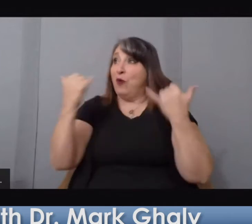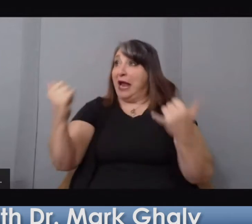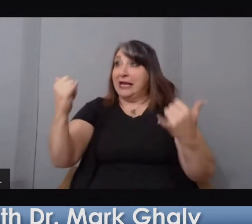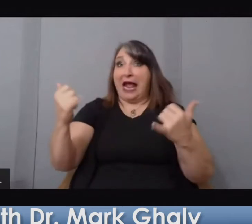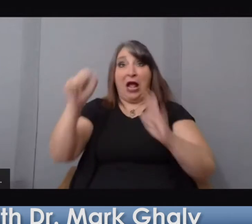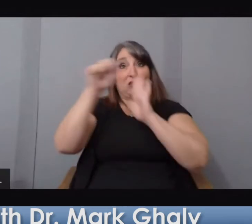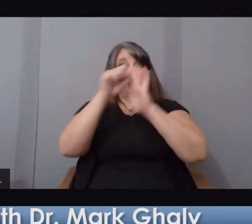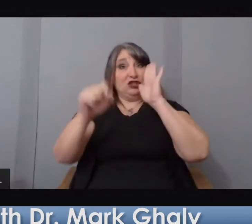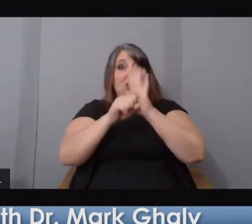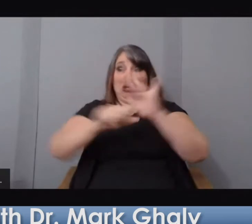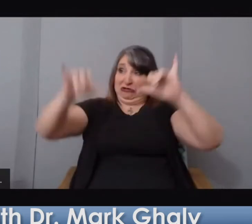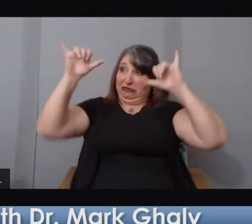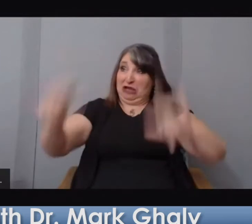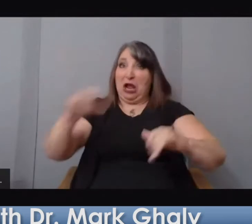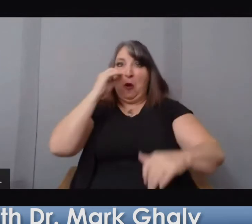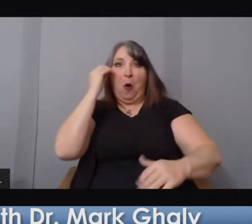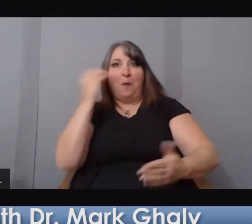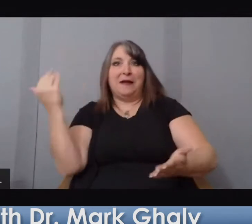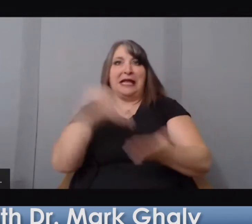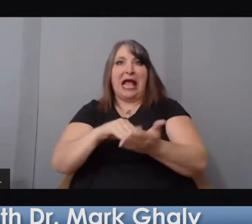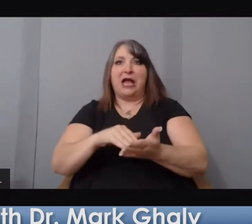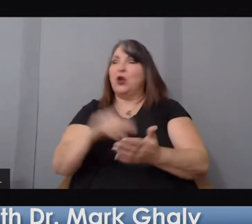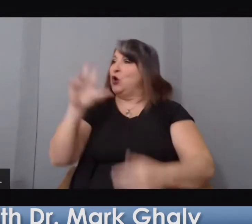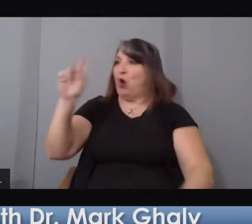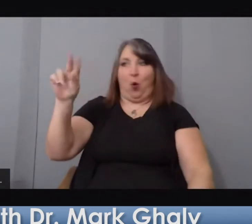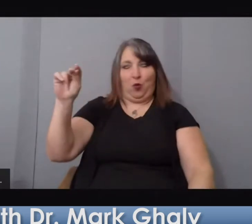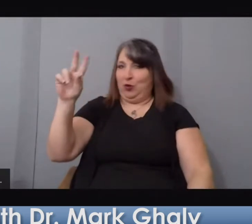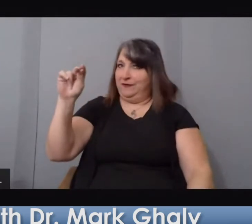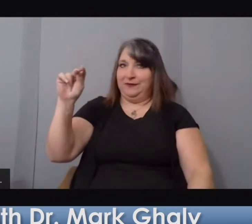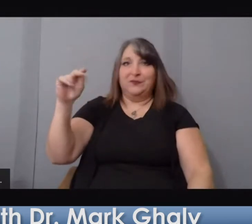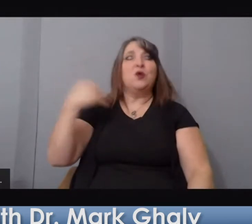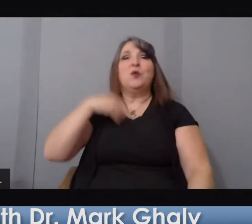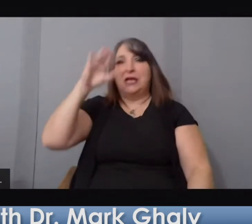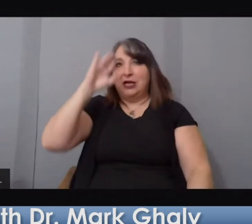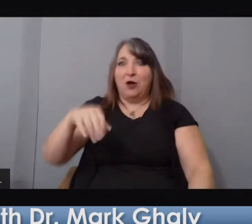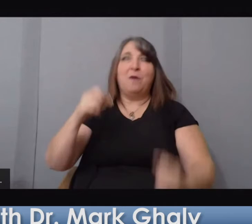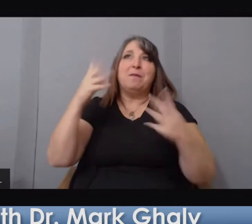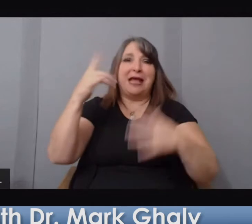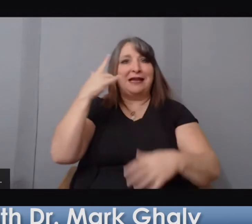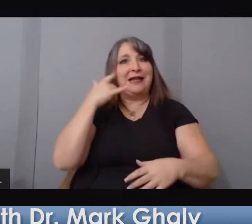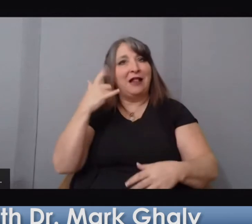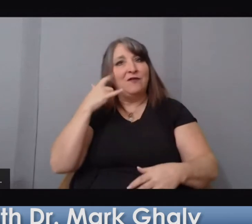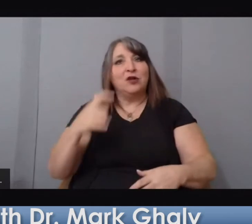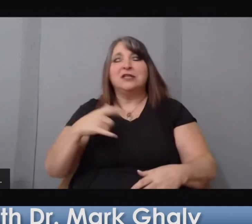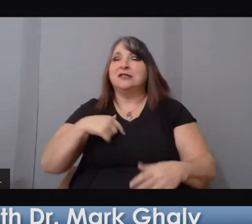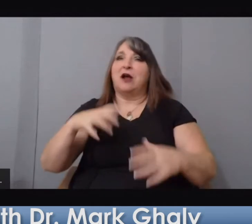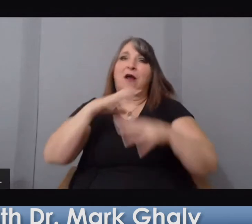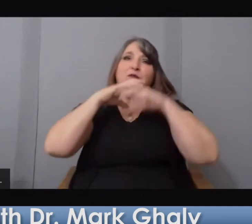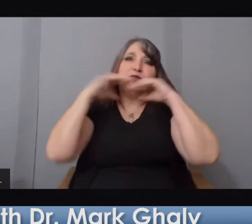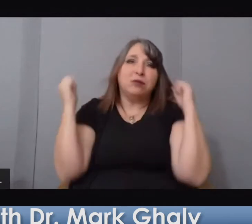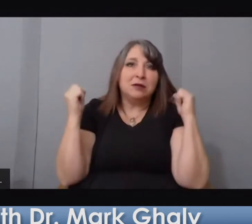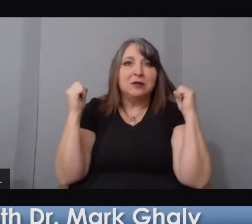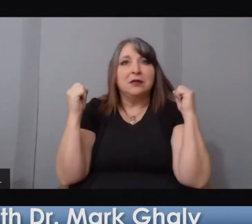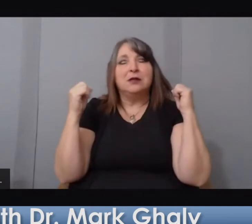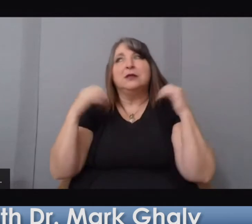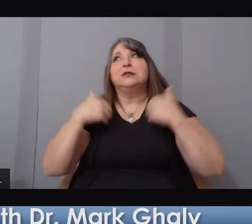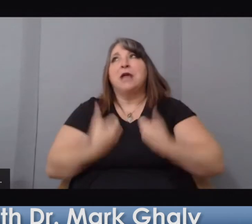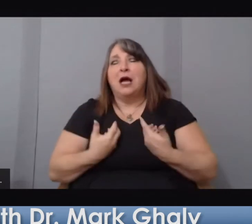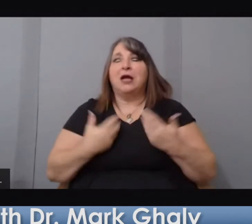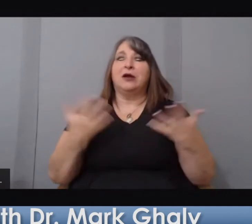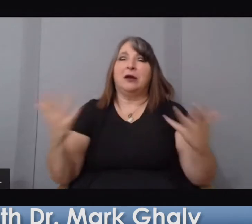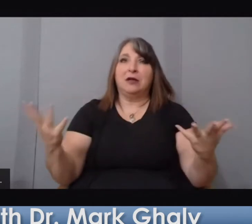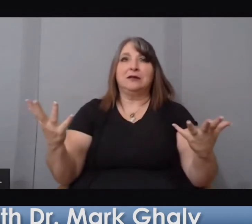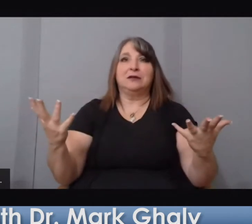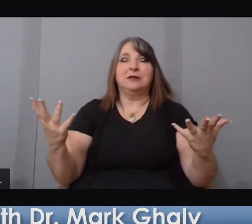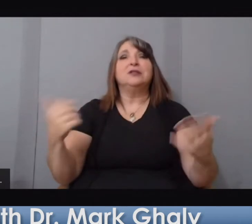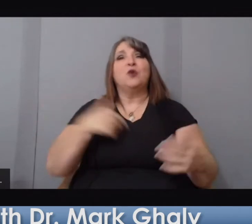order. We know that many Californians are fatigued and tired, and that we are